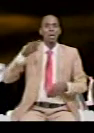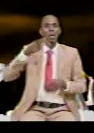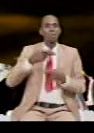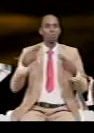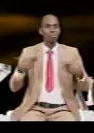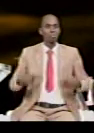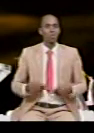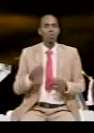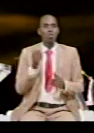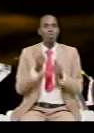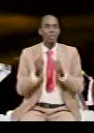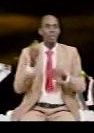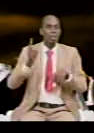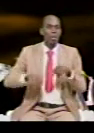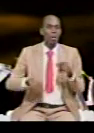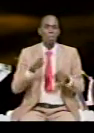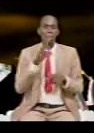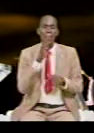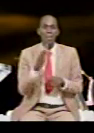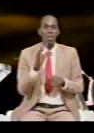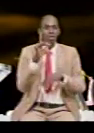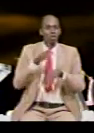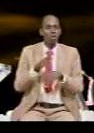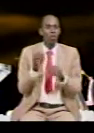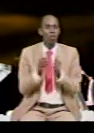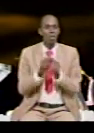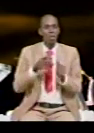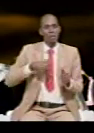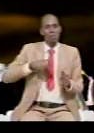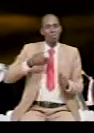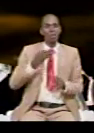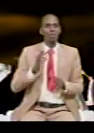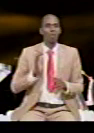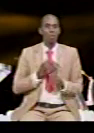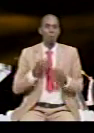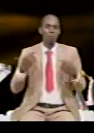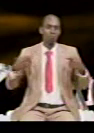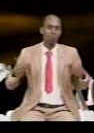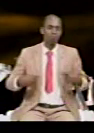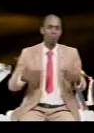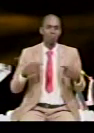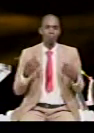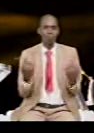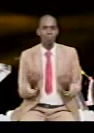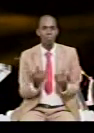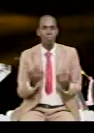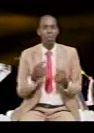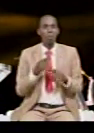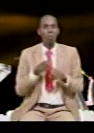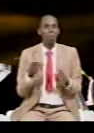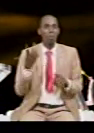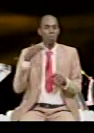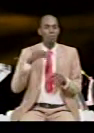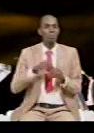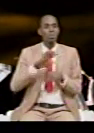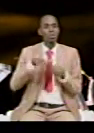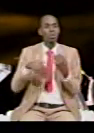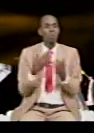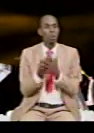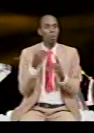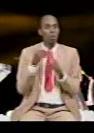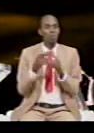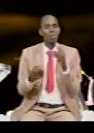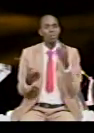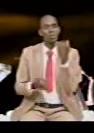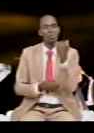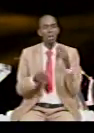but was in all points tempted like as we are, yet without sin." Verse